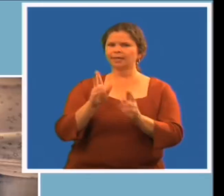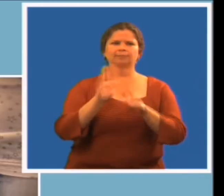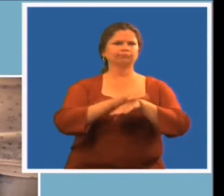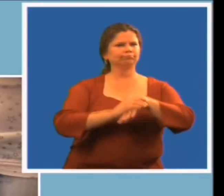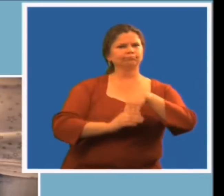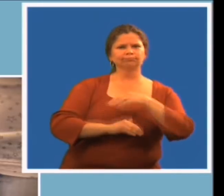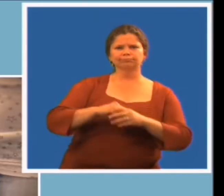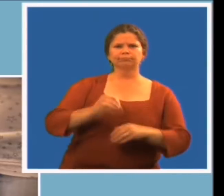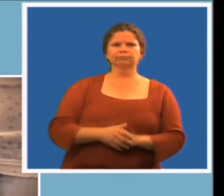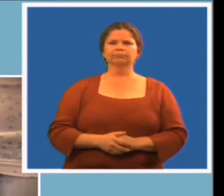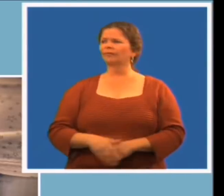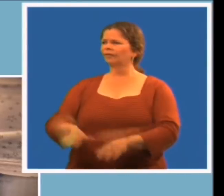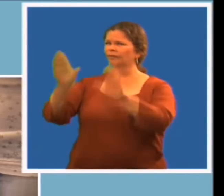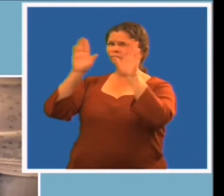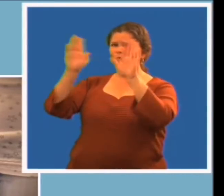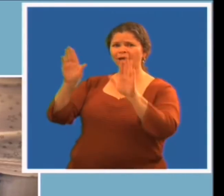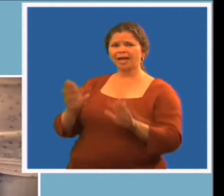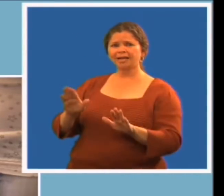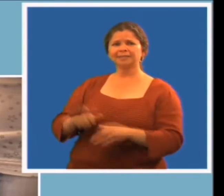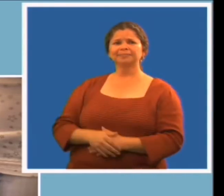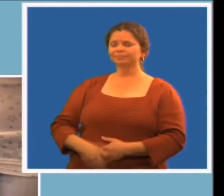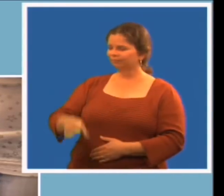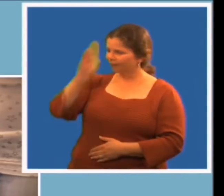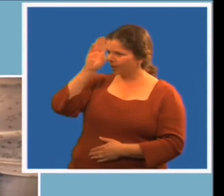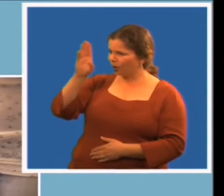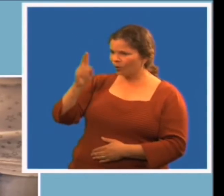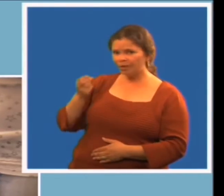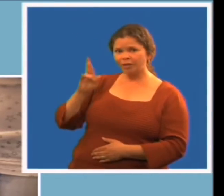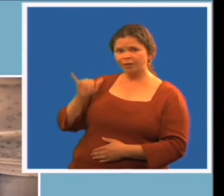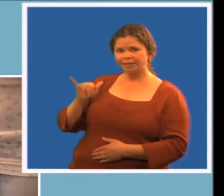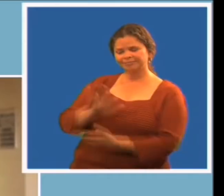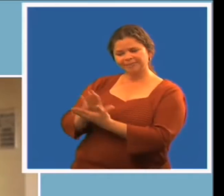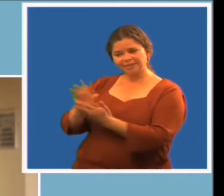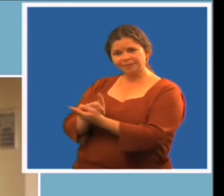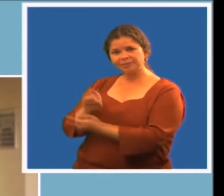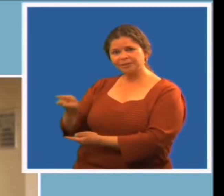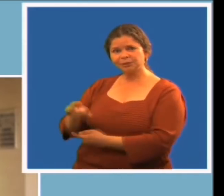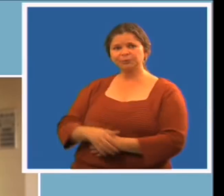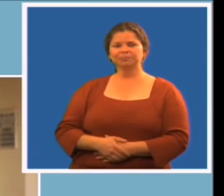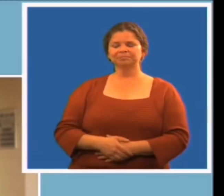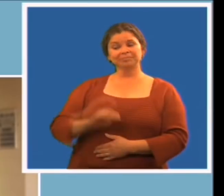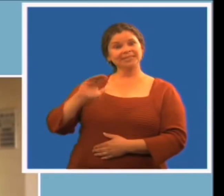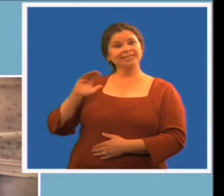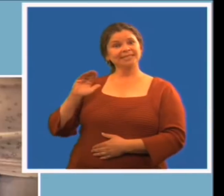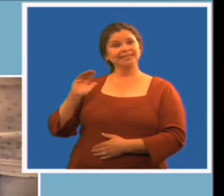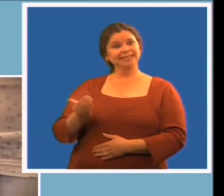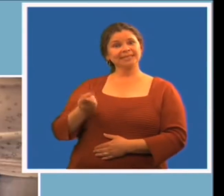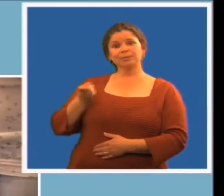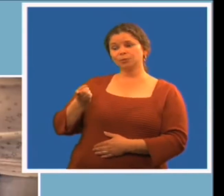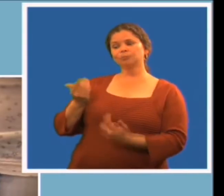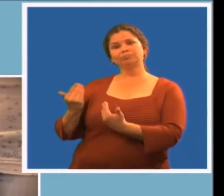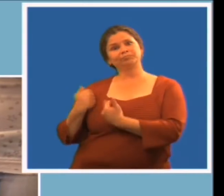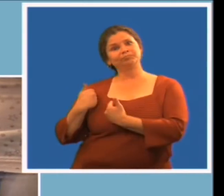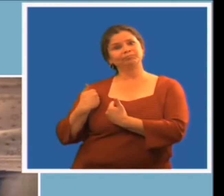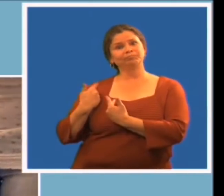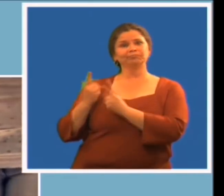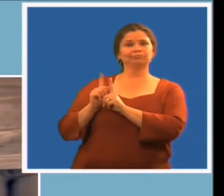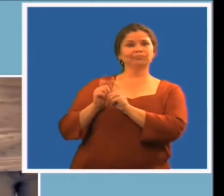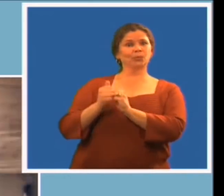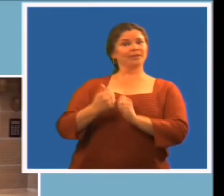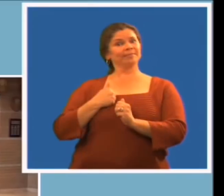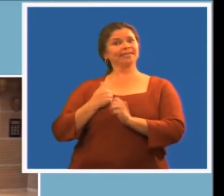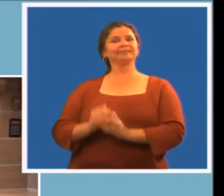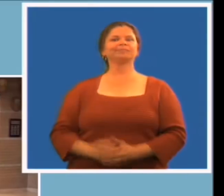comfortable. Okay. Hi, Hillary. Nice to meet you. I guess you're in charge now. I'll show you to the elevator.